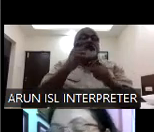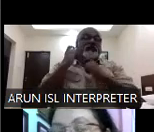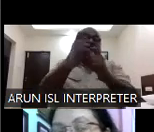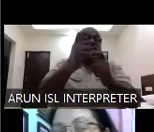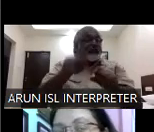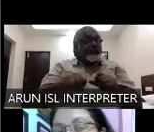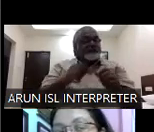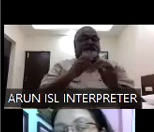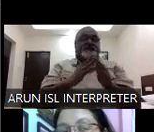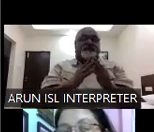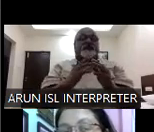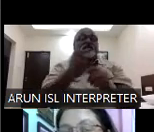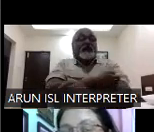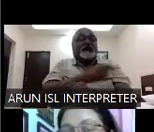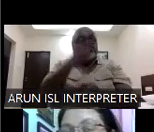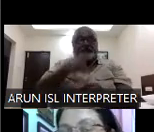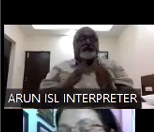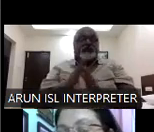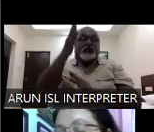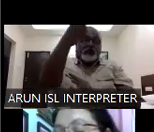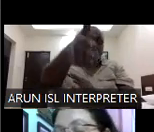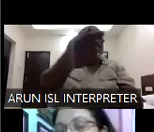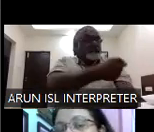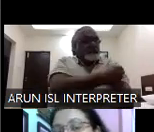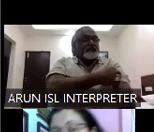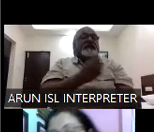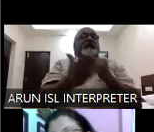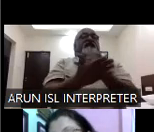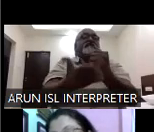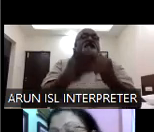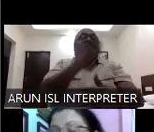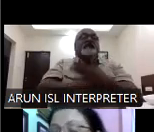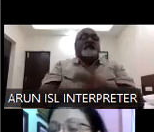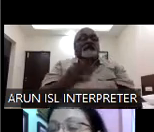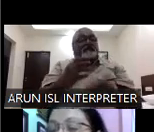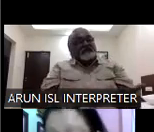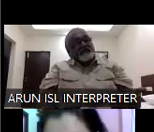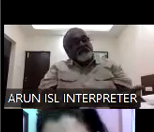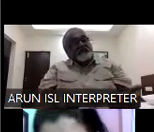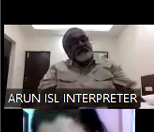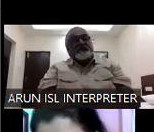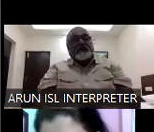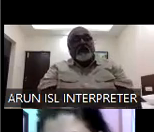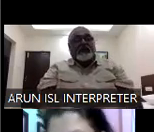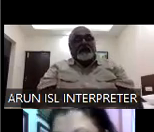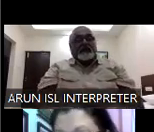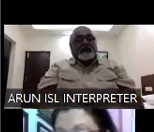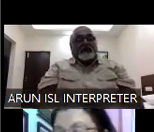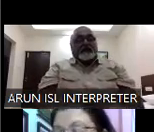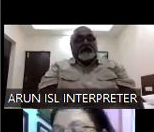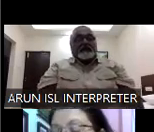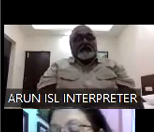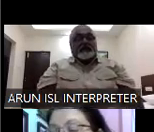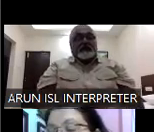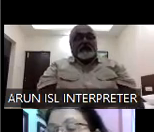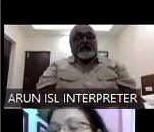vaccination. If this is not possible, then create that kind of a system where the vaccination at home can